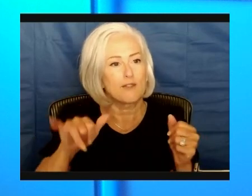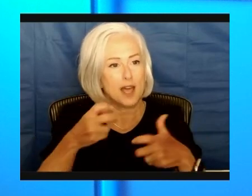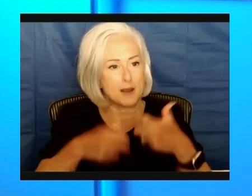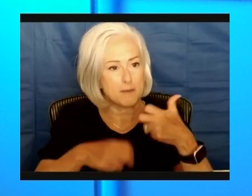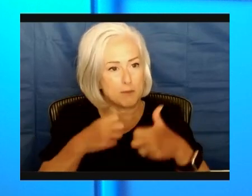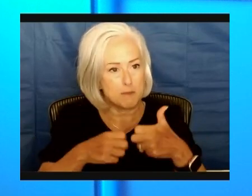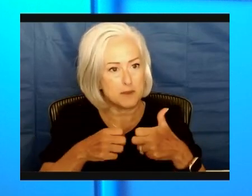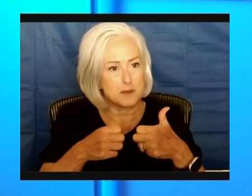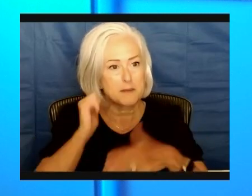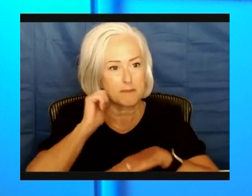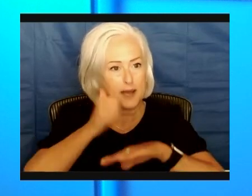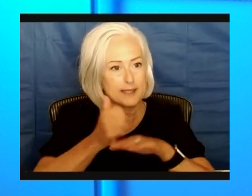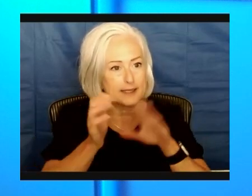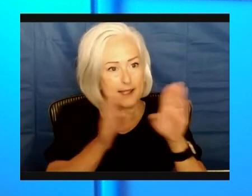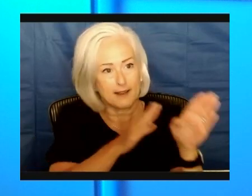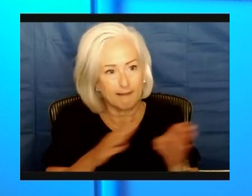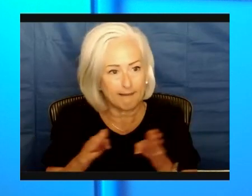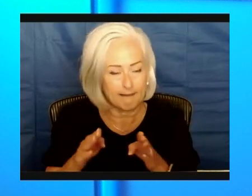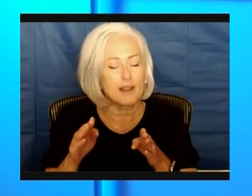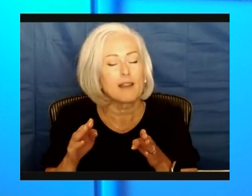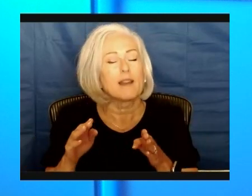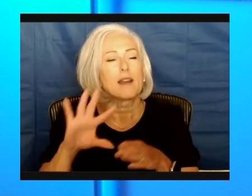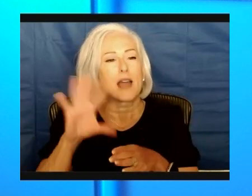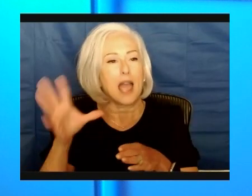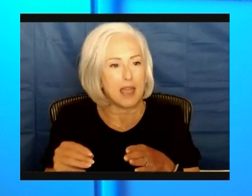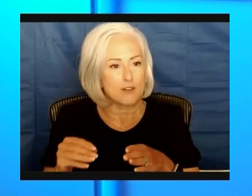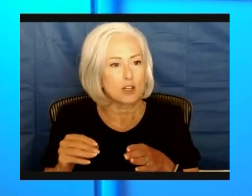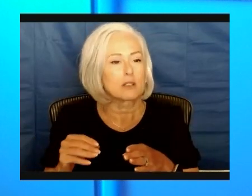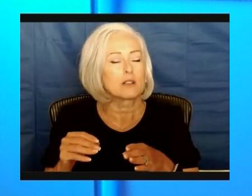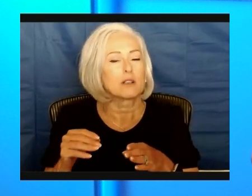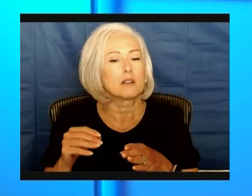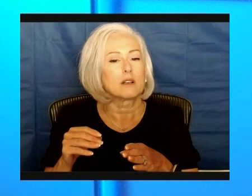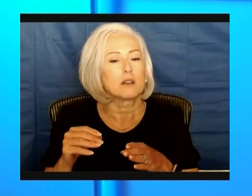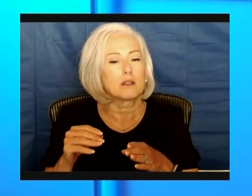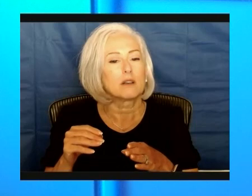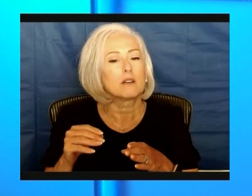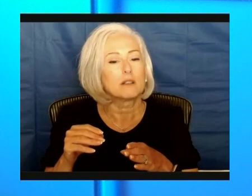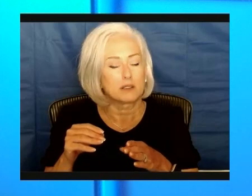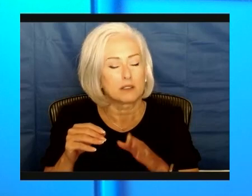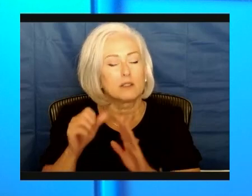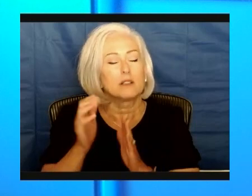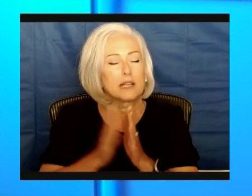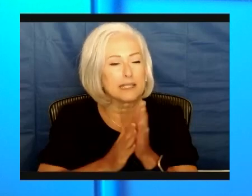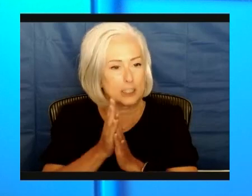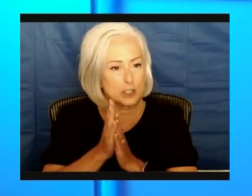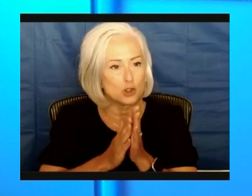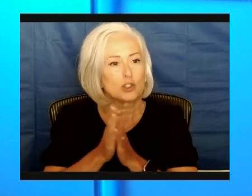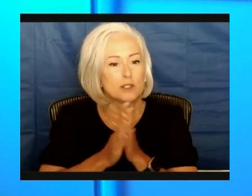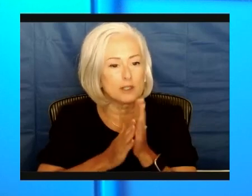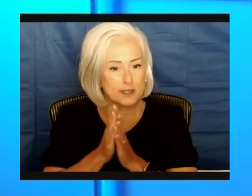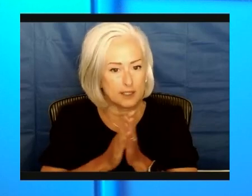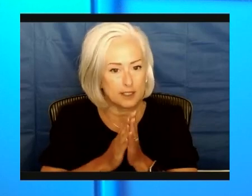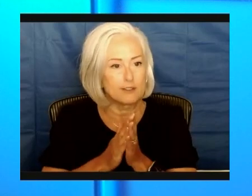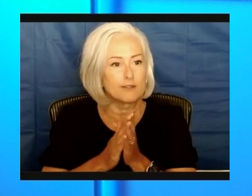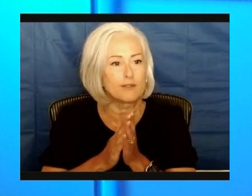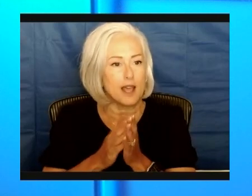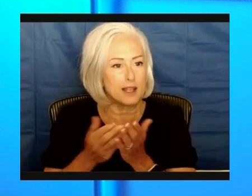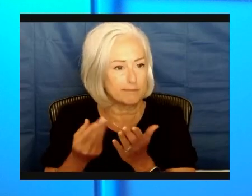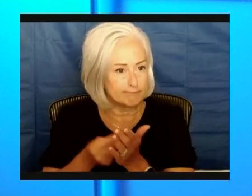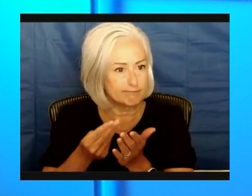Africa Trauma Initiative and also by raising fund for these